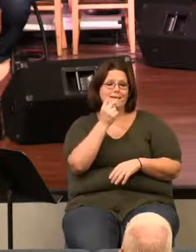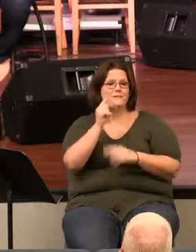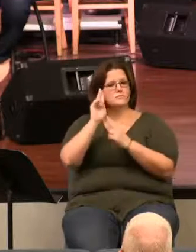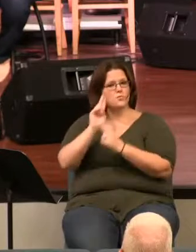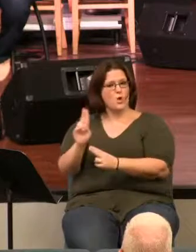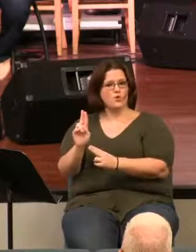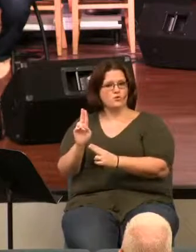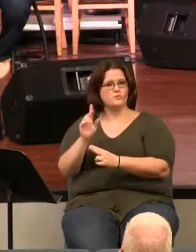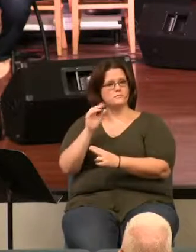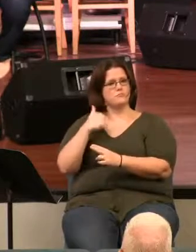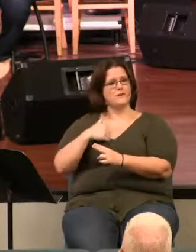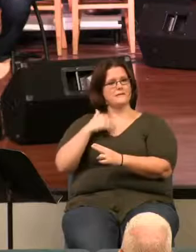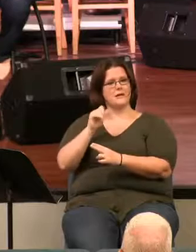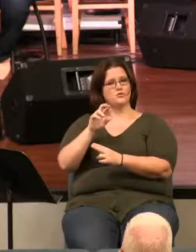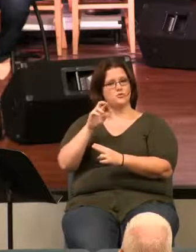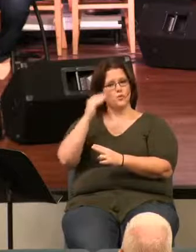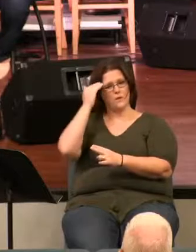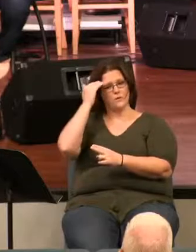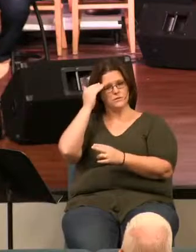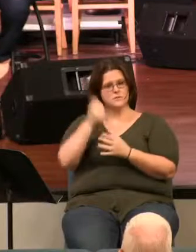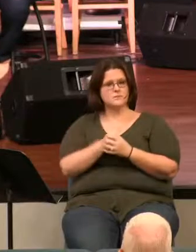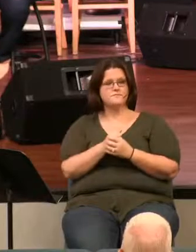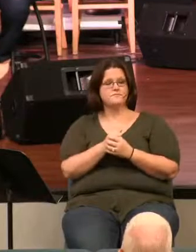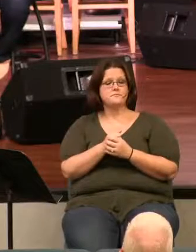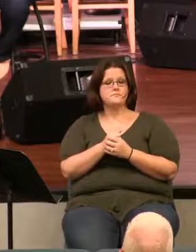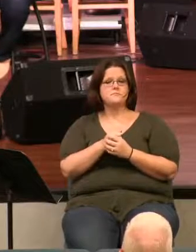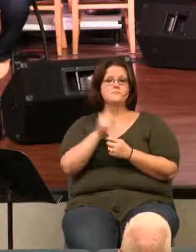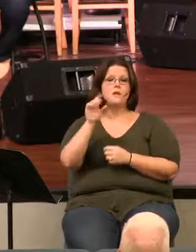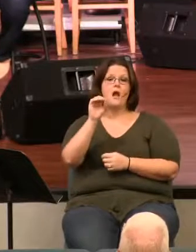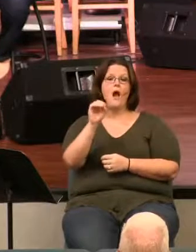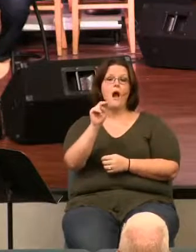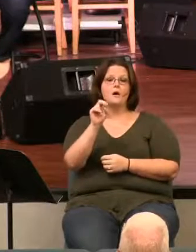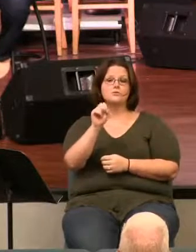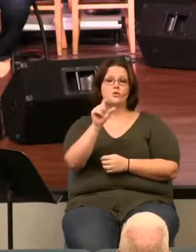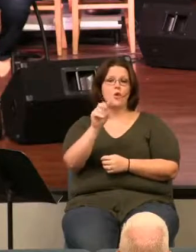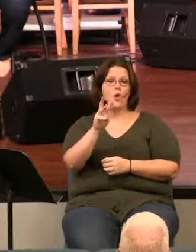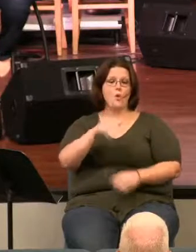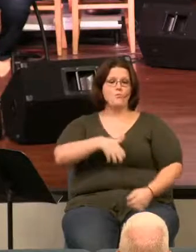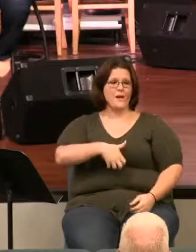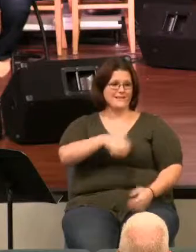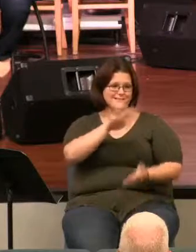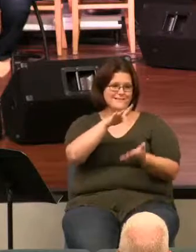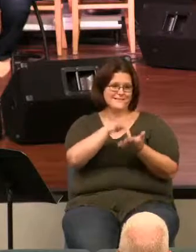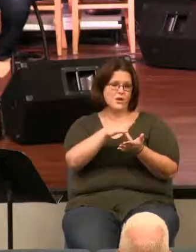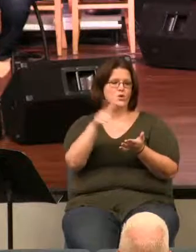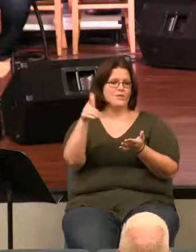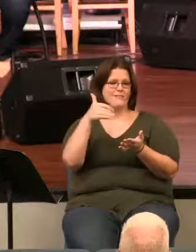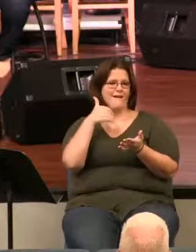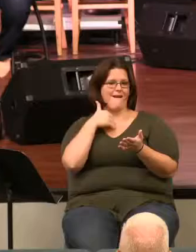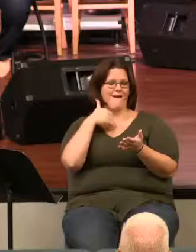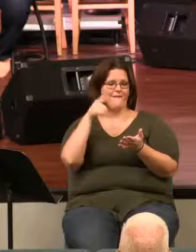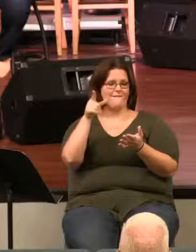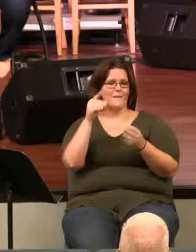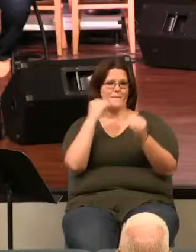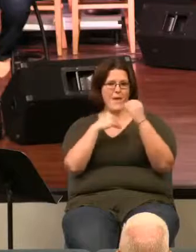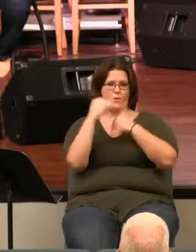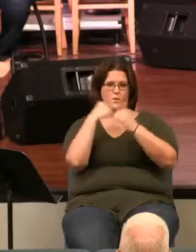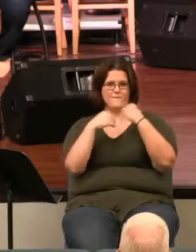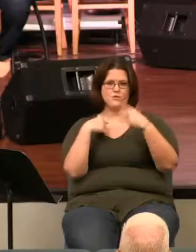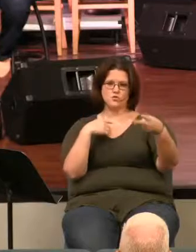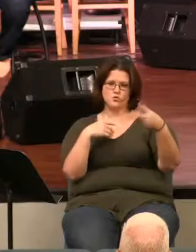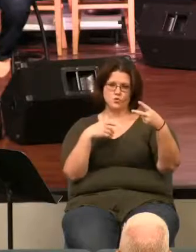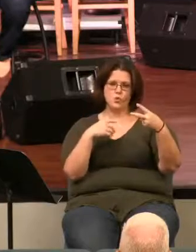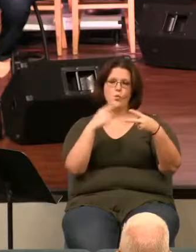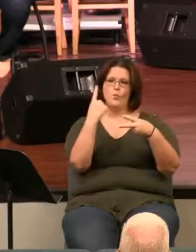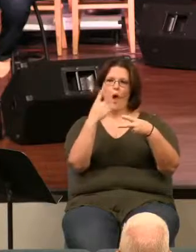that. The Onslow Pregnancy Resource Center Banquet and Speaking Event. There's two of different ones. This probably